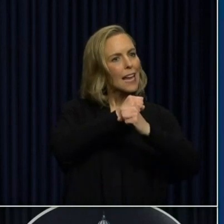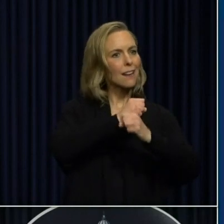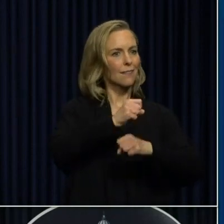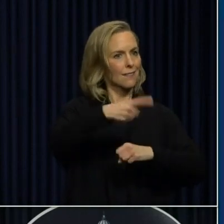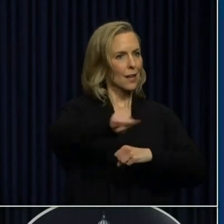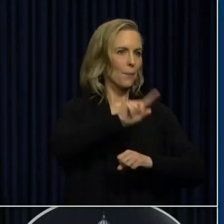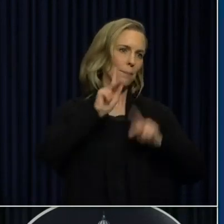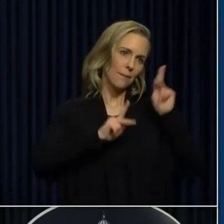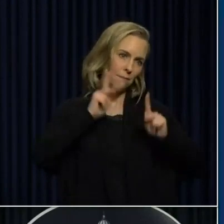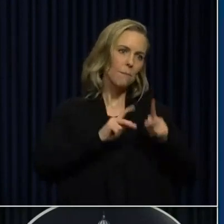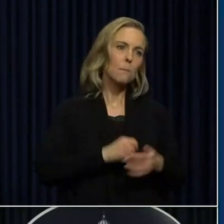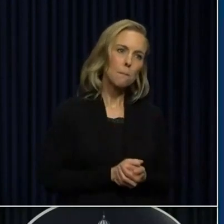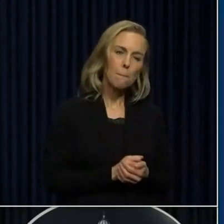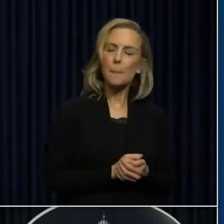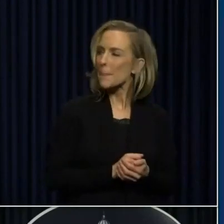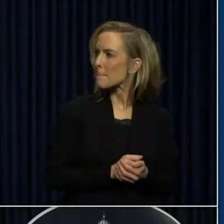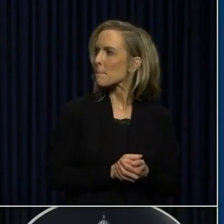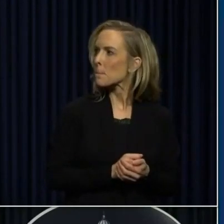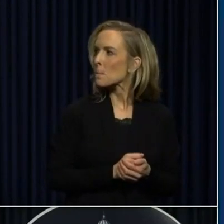are.